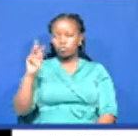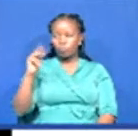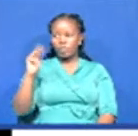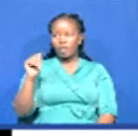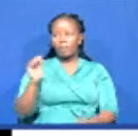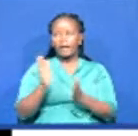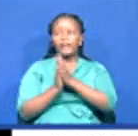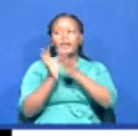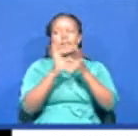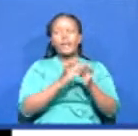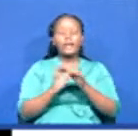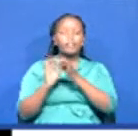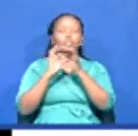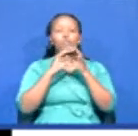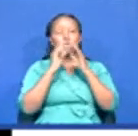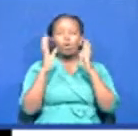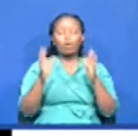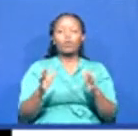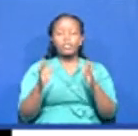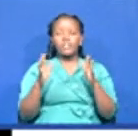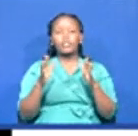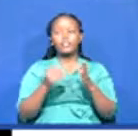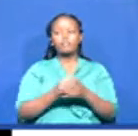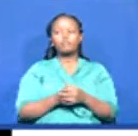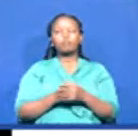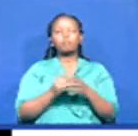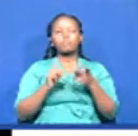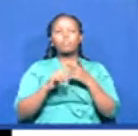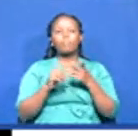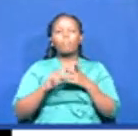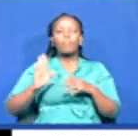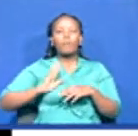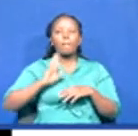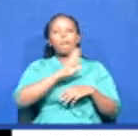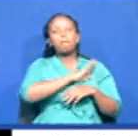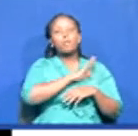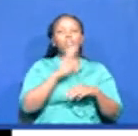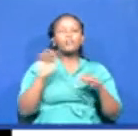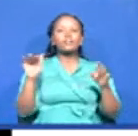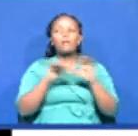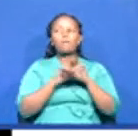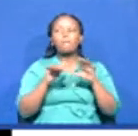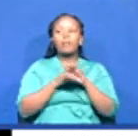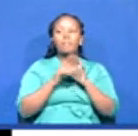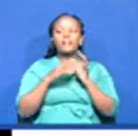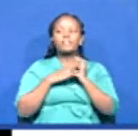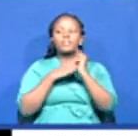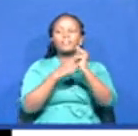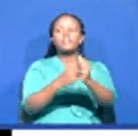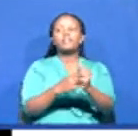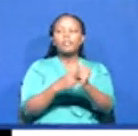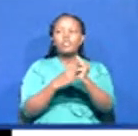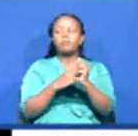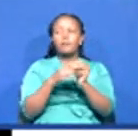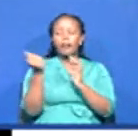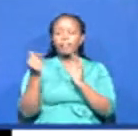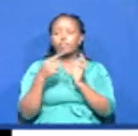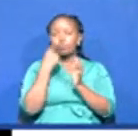Multi-Agency Enforcement, our fellow board members, led by Bruno Liniero, who's representing